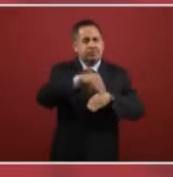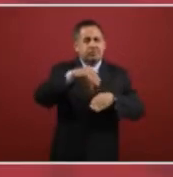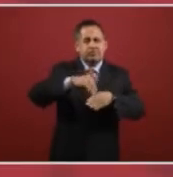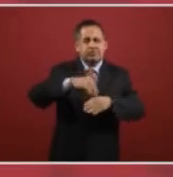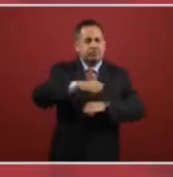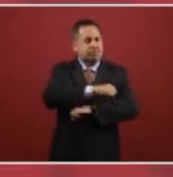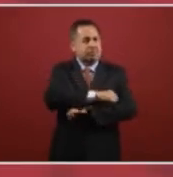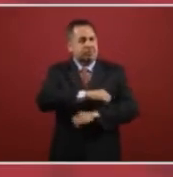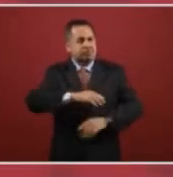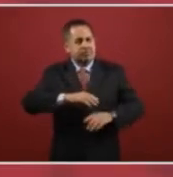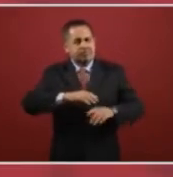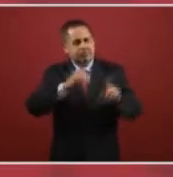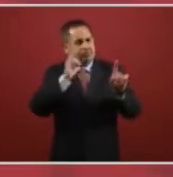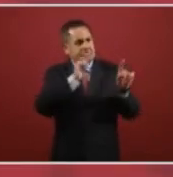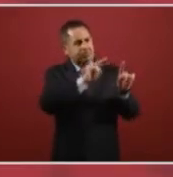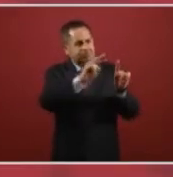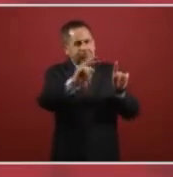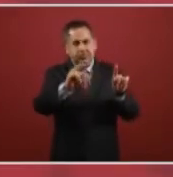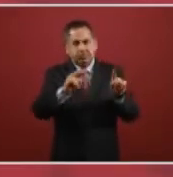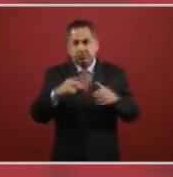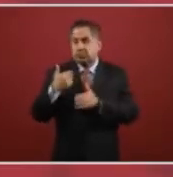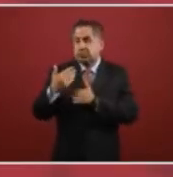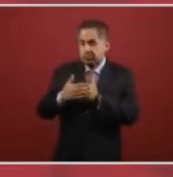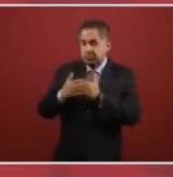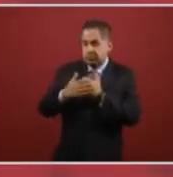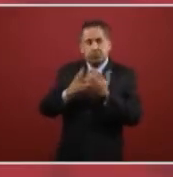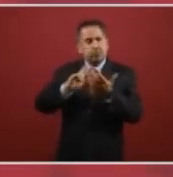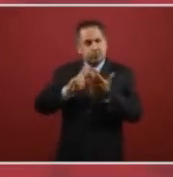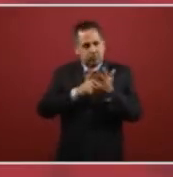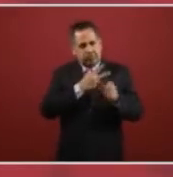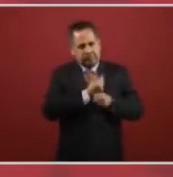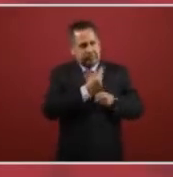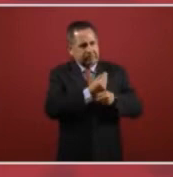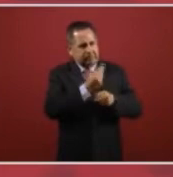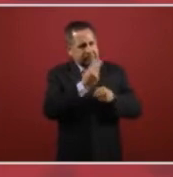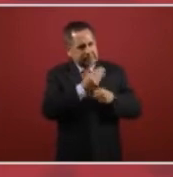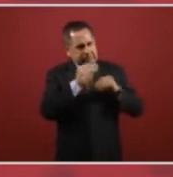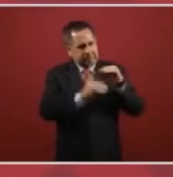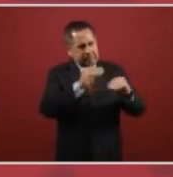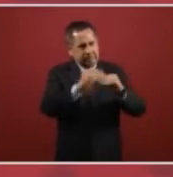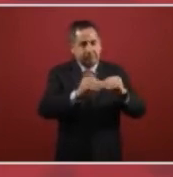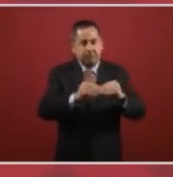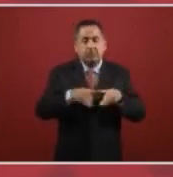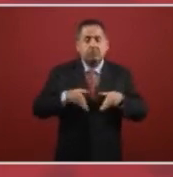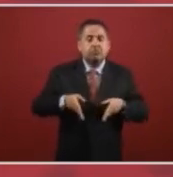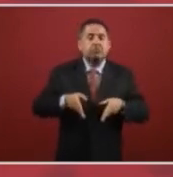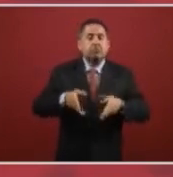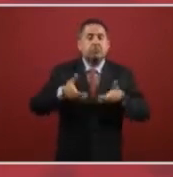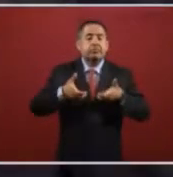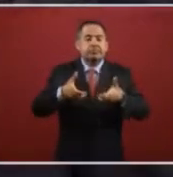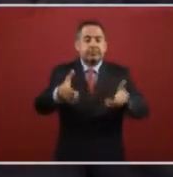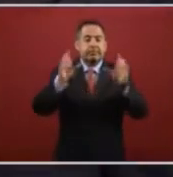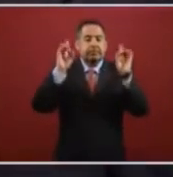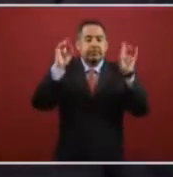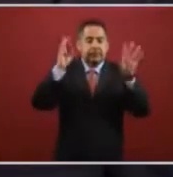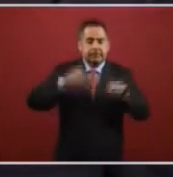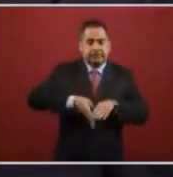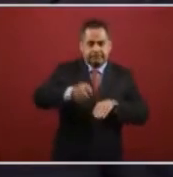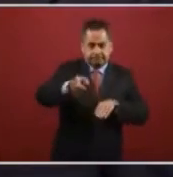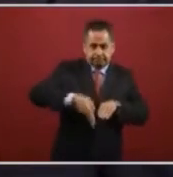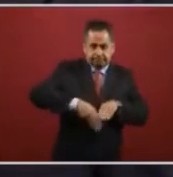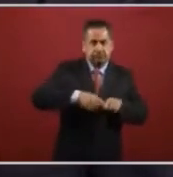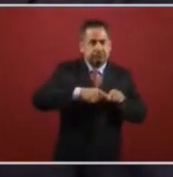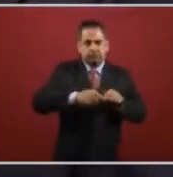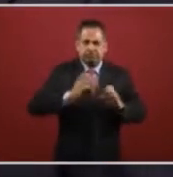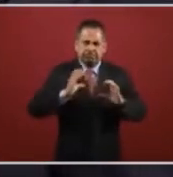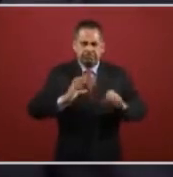The statues that, of course, we're going to reconstruct from the Paseo of